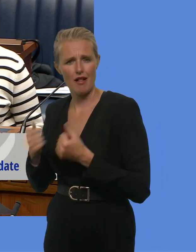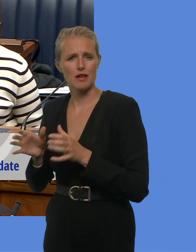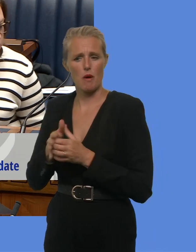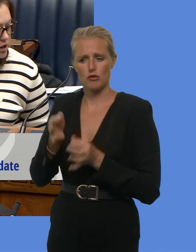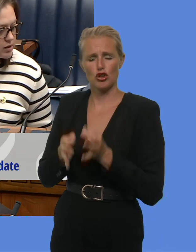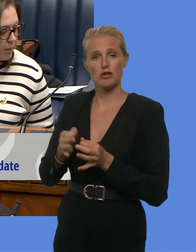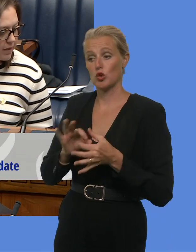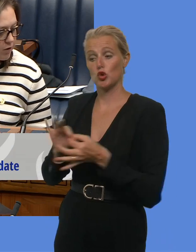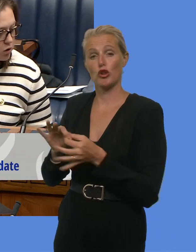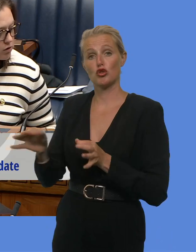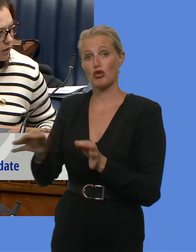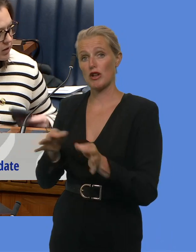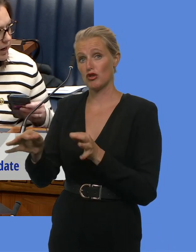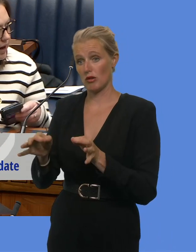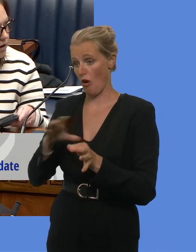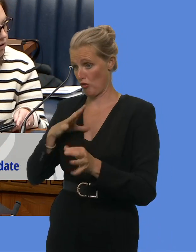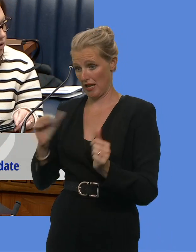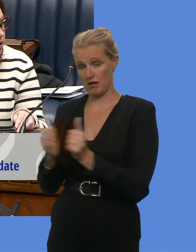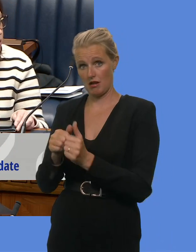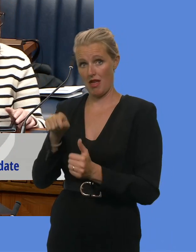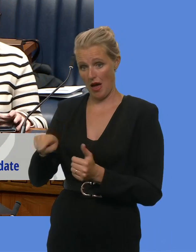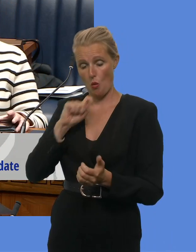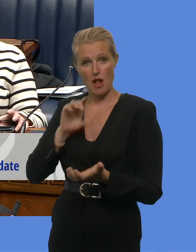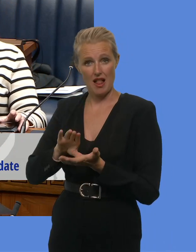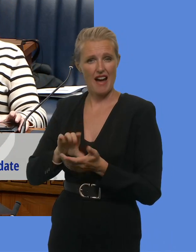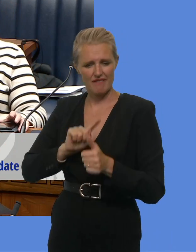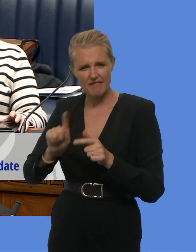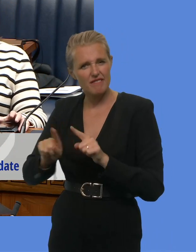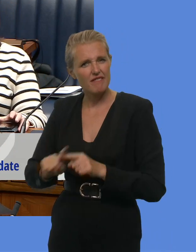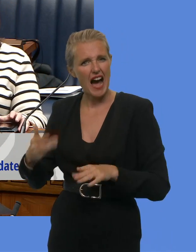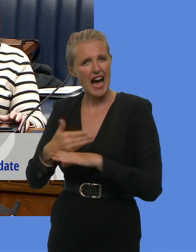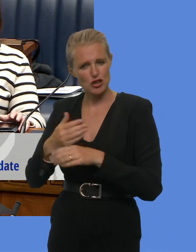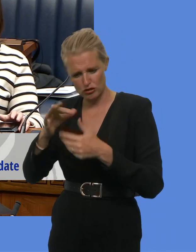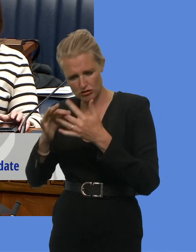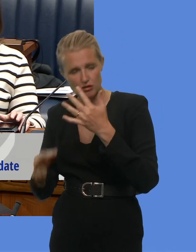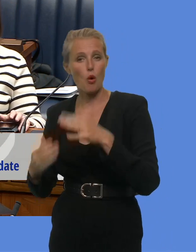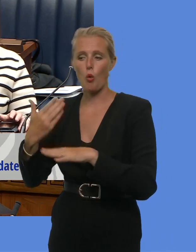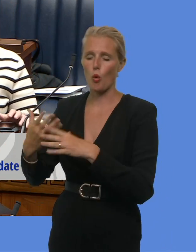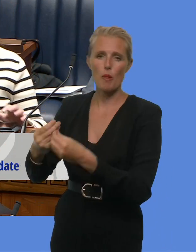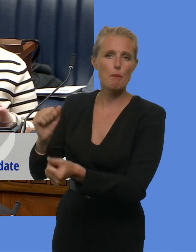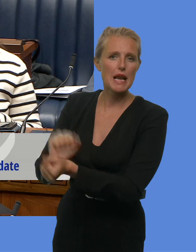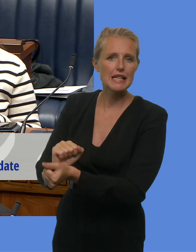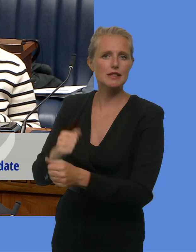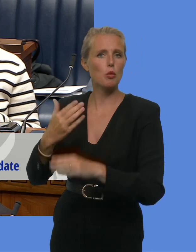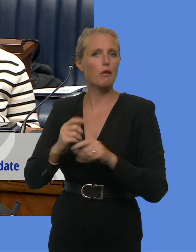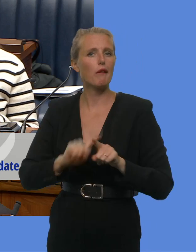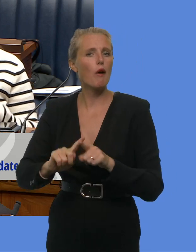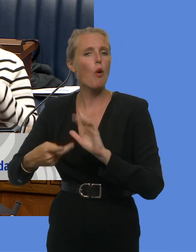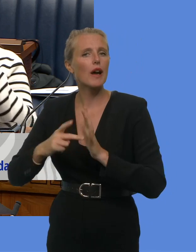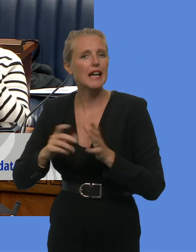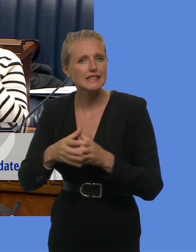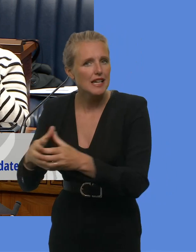was agreed by the Executive, so it becomes the Executive strategy. So there'll be a range of key actions, working with the PSNI, working with organisations, working